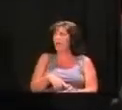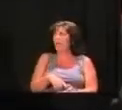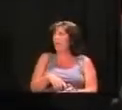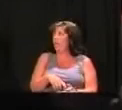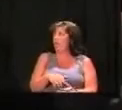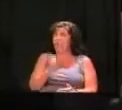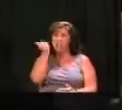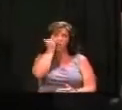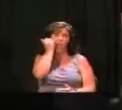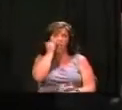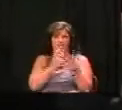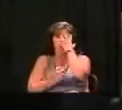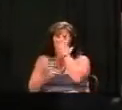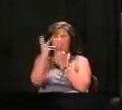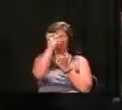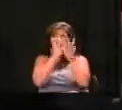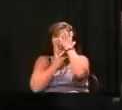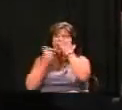PMS.